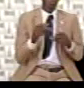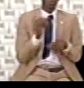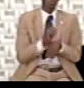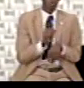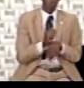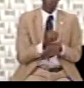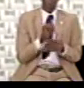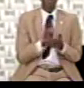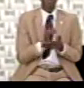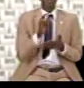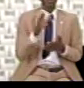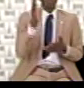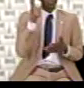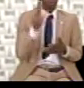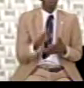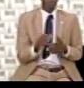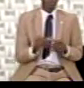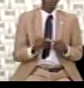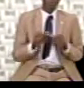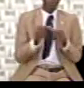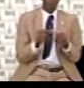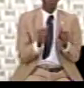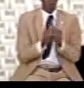remain uncorruptible,